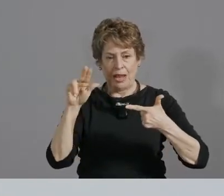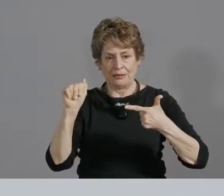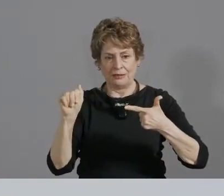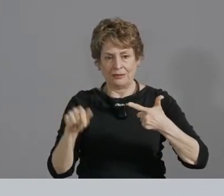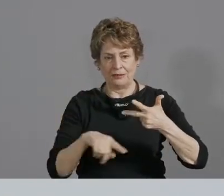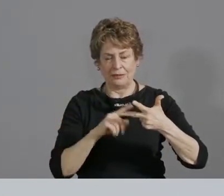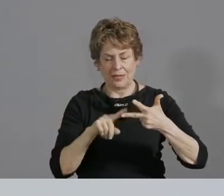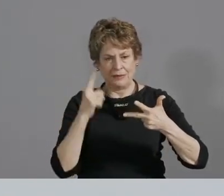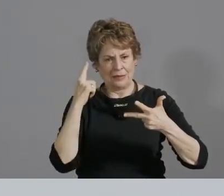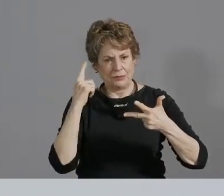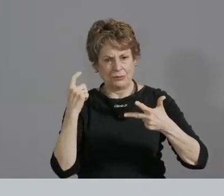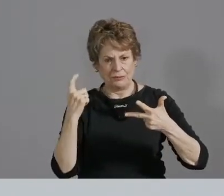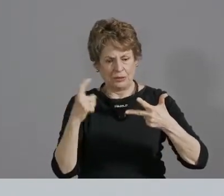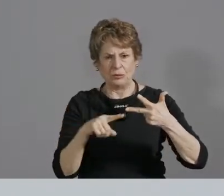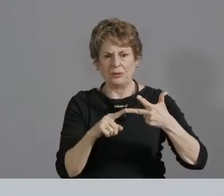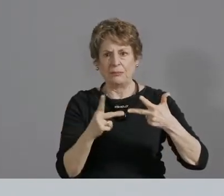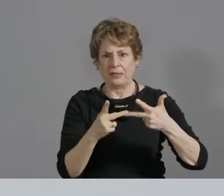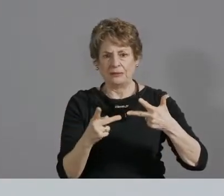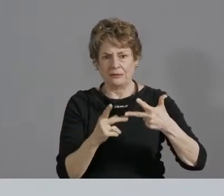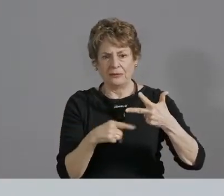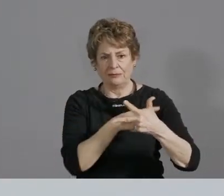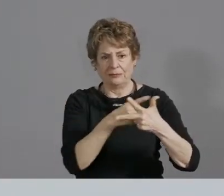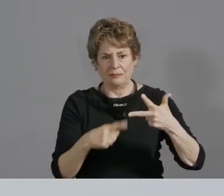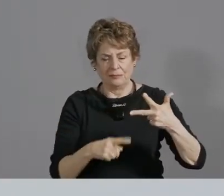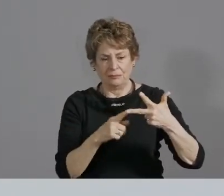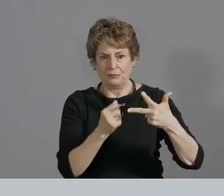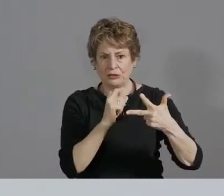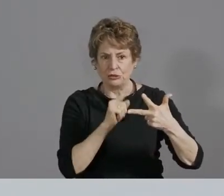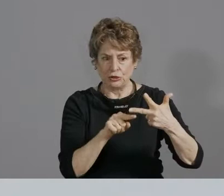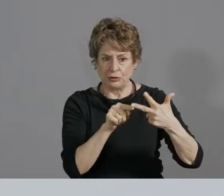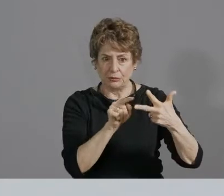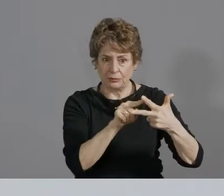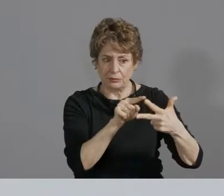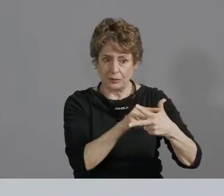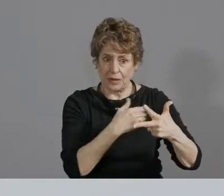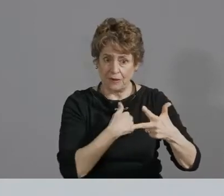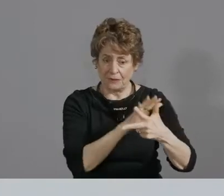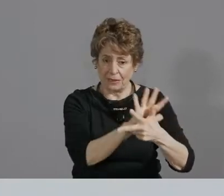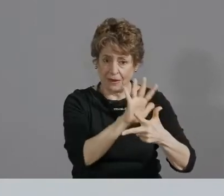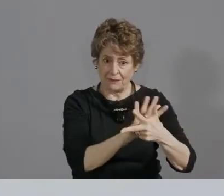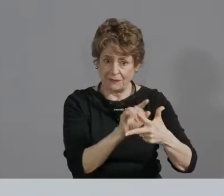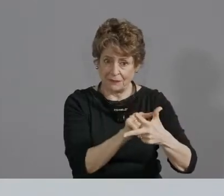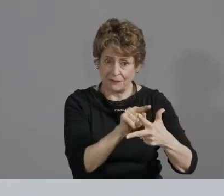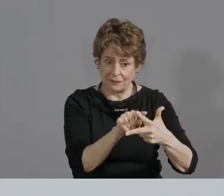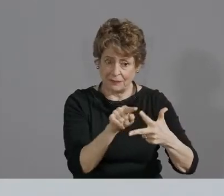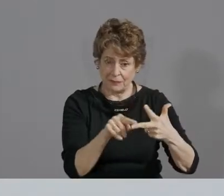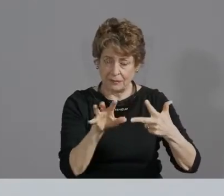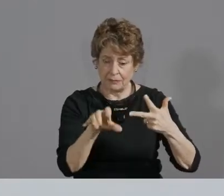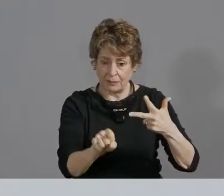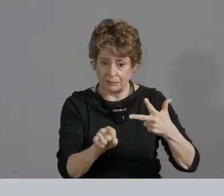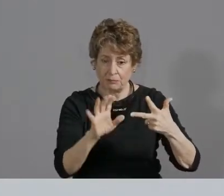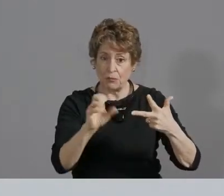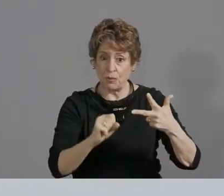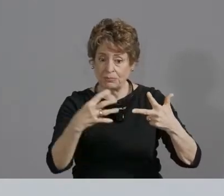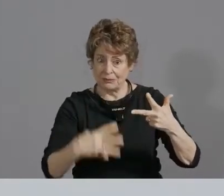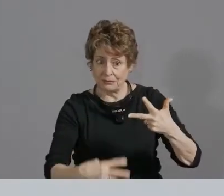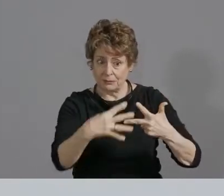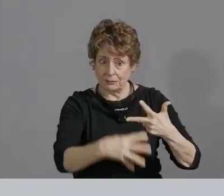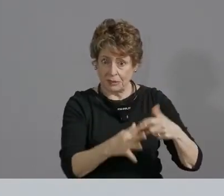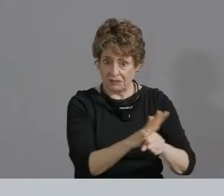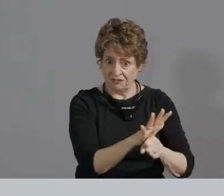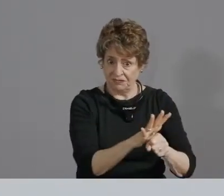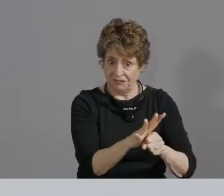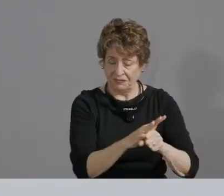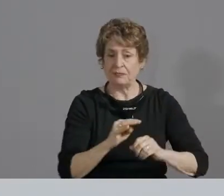they need for their appointments. Okay. Yeah. So out of this, the allotment that we're getting this